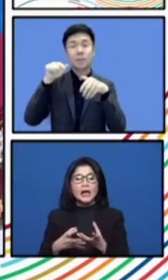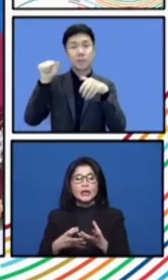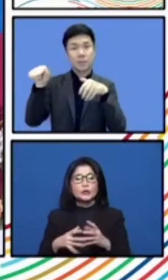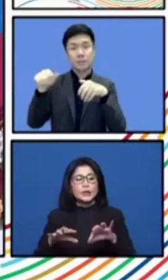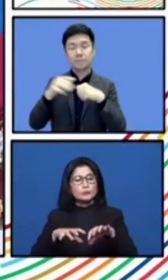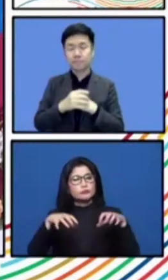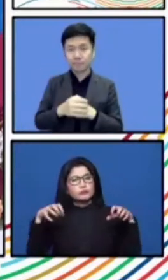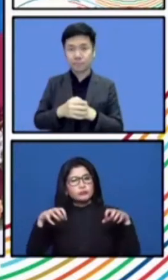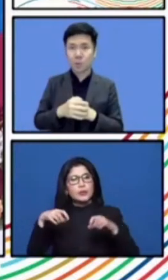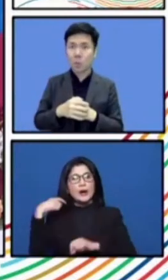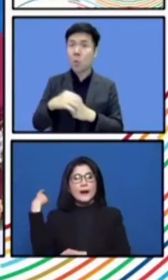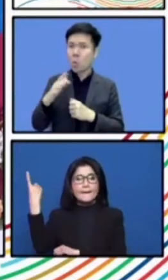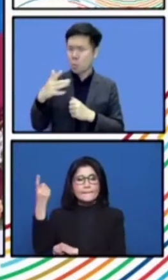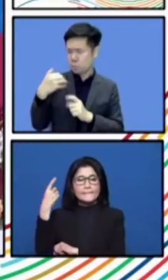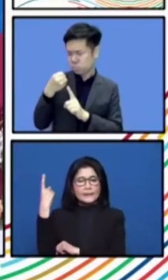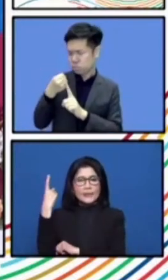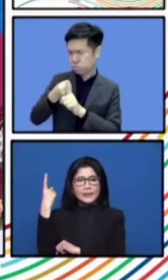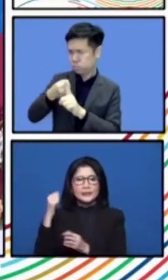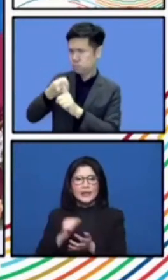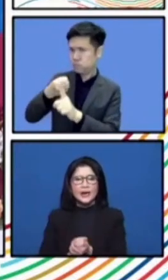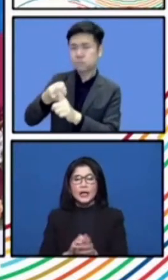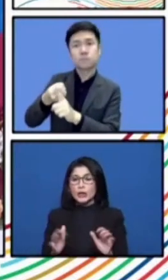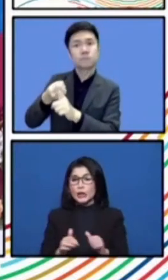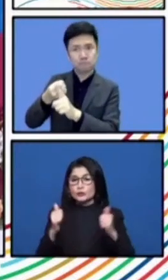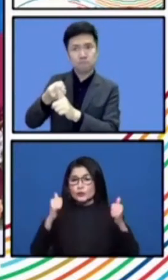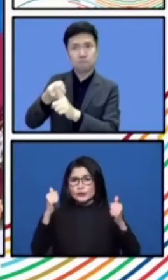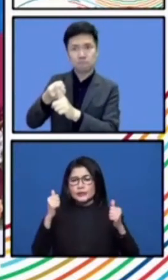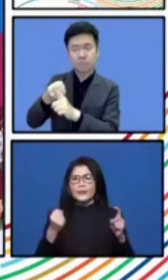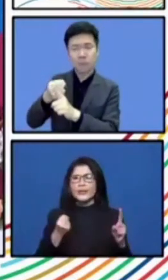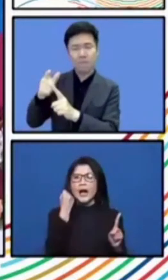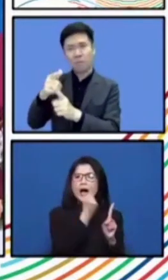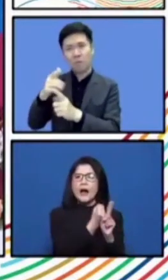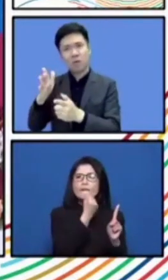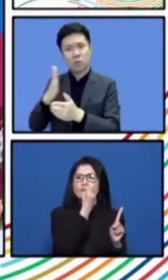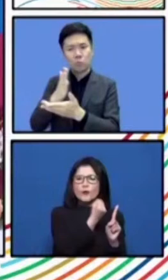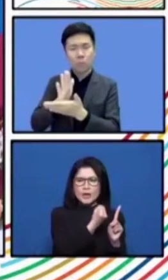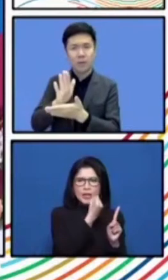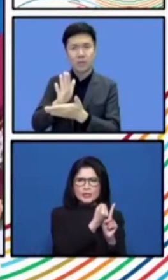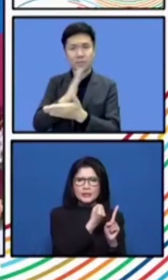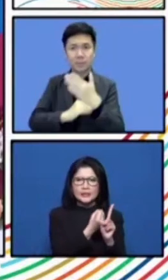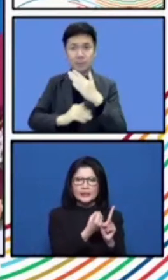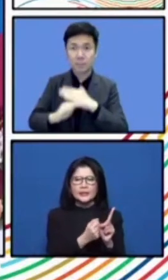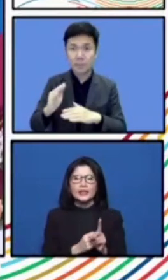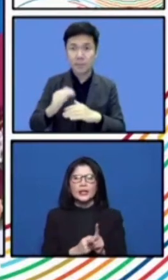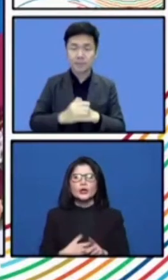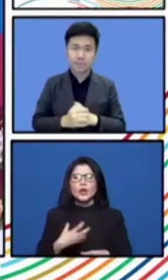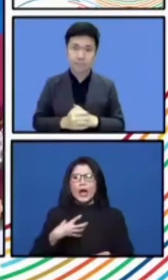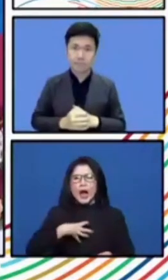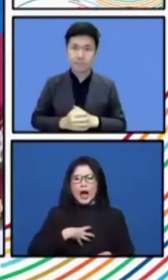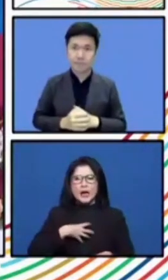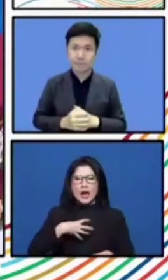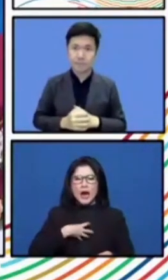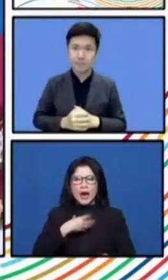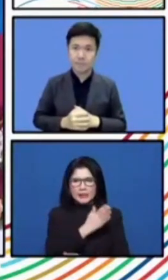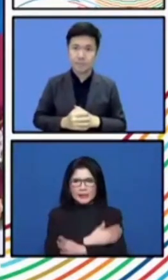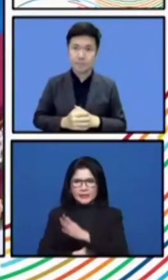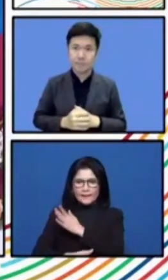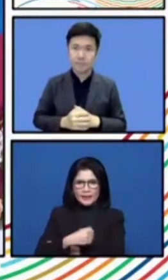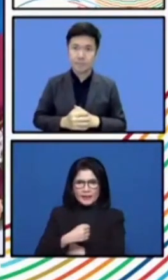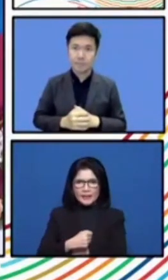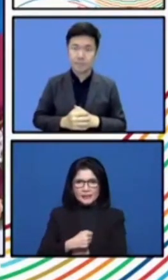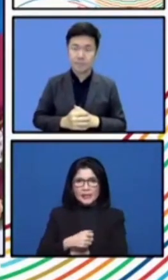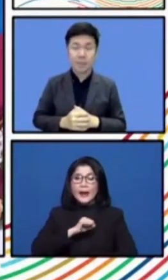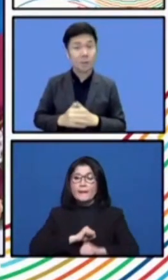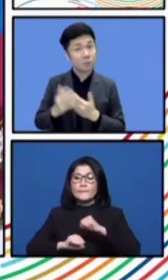vocal and successful in advocating for disability rights what important roles can